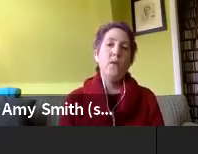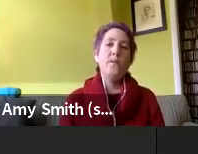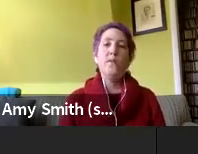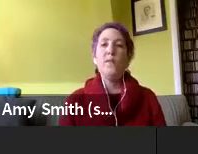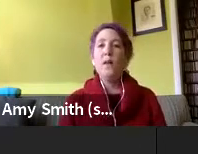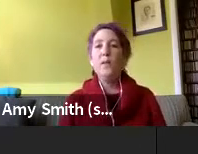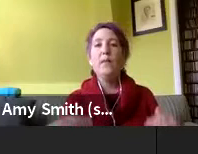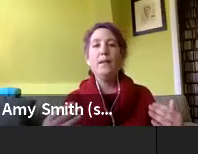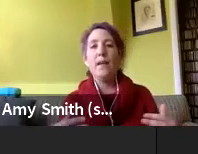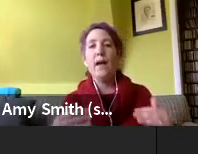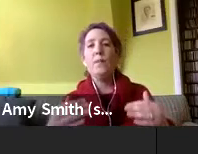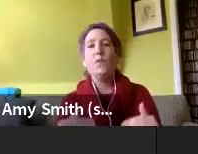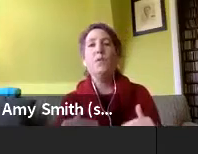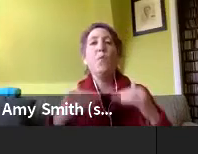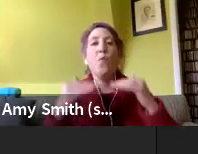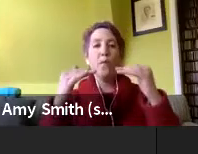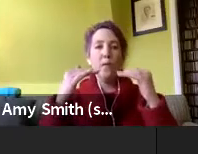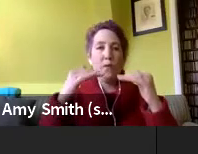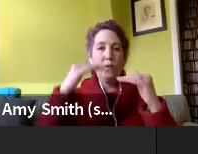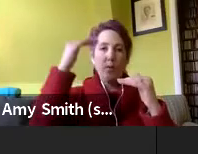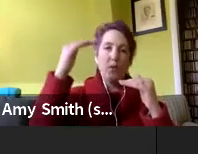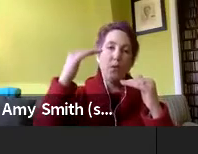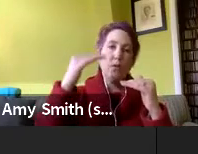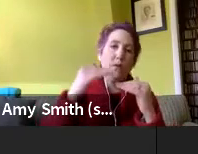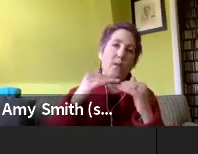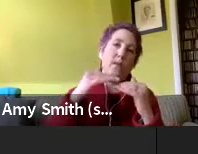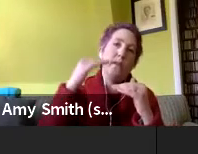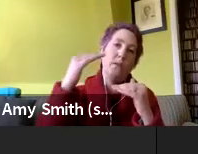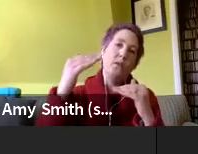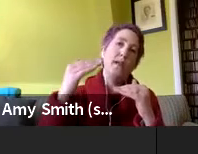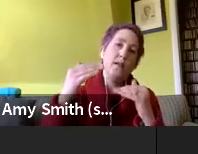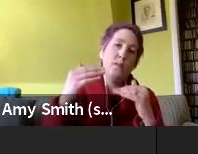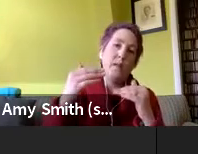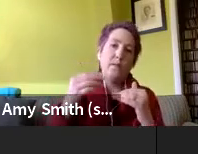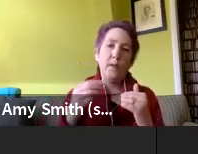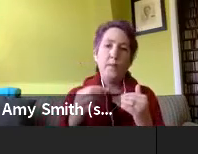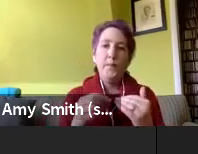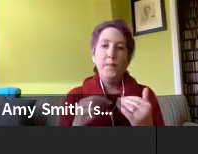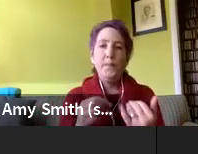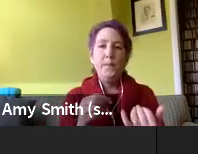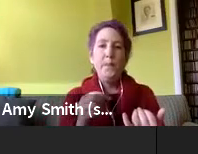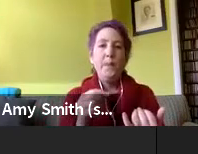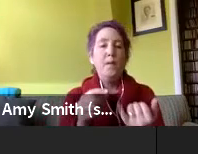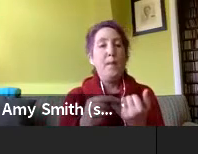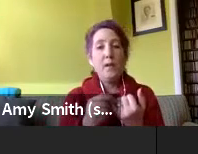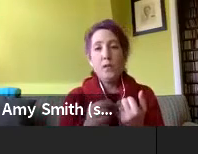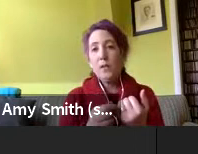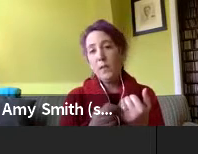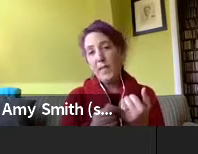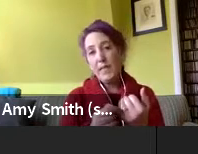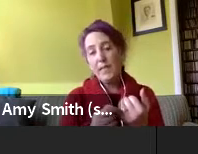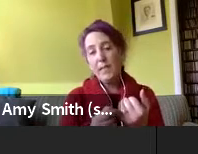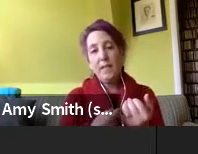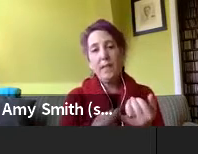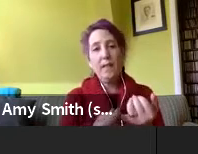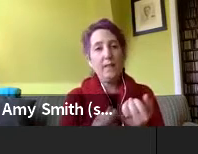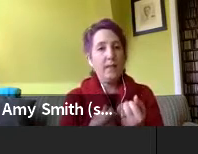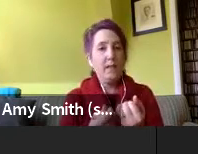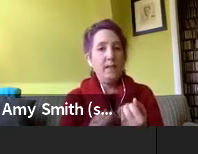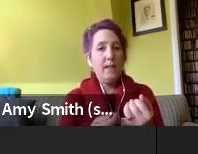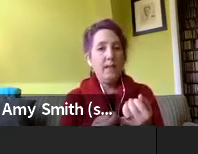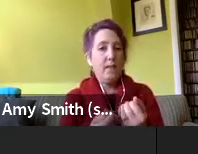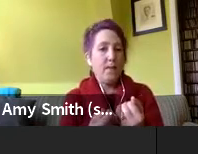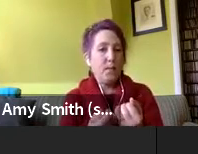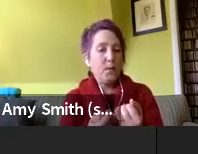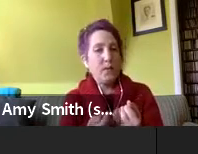$24,400. So if the following things add up to more than those thresholds, it gives you a tax benefit. Medical expenses that